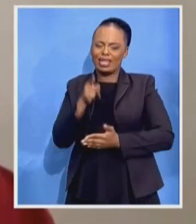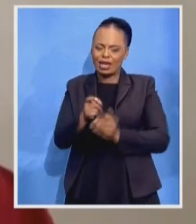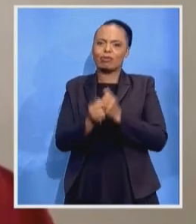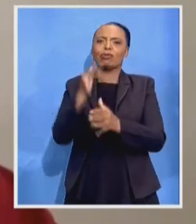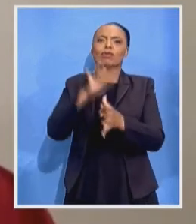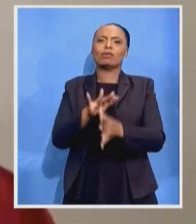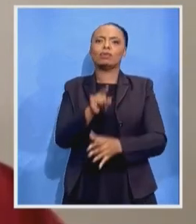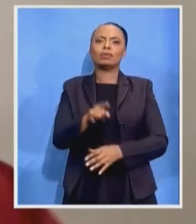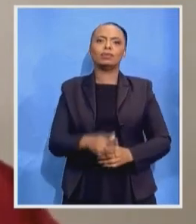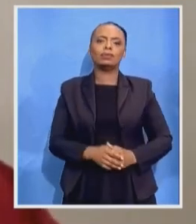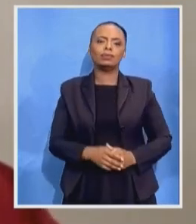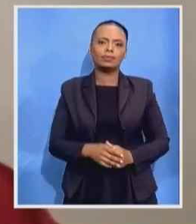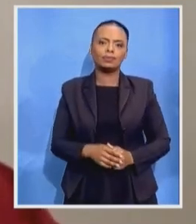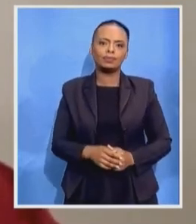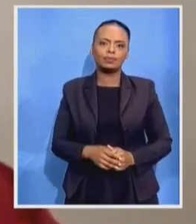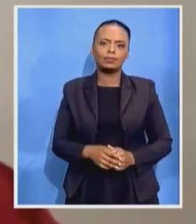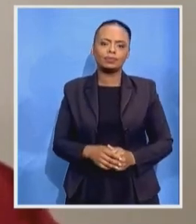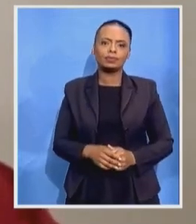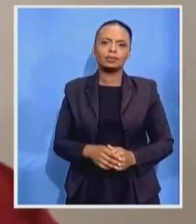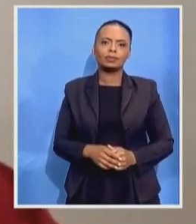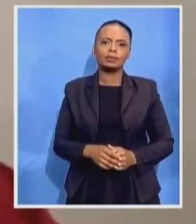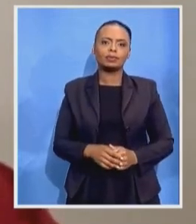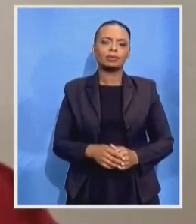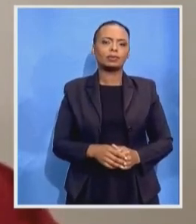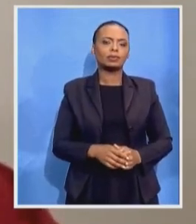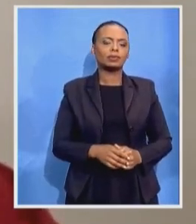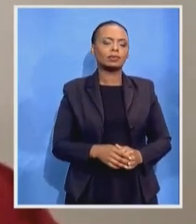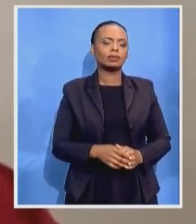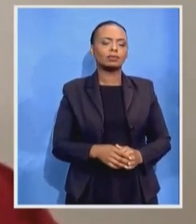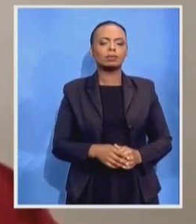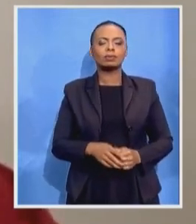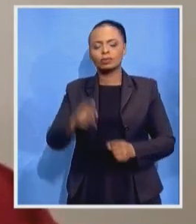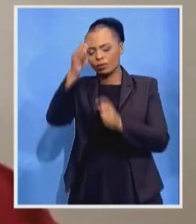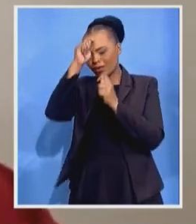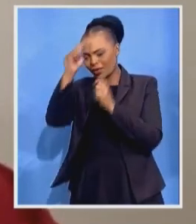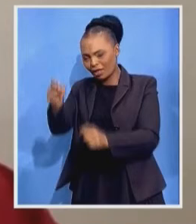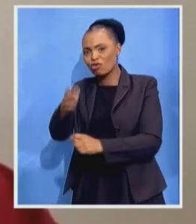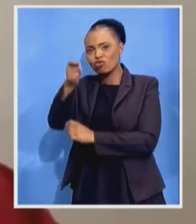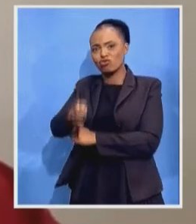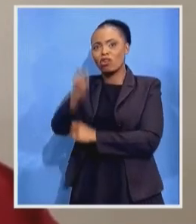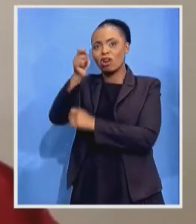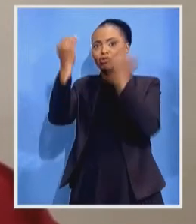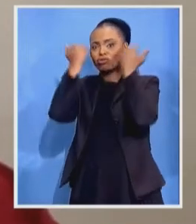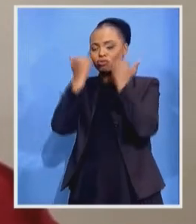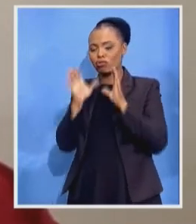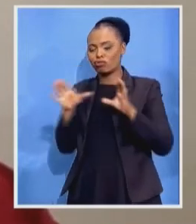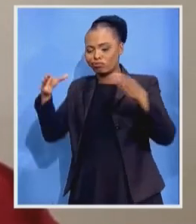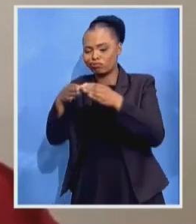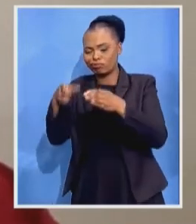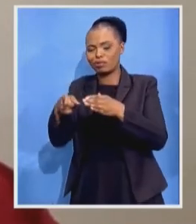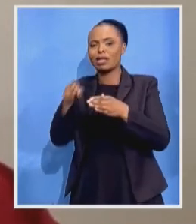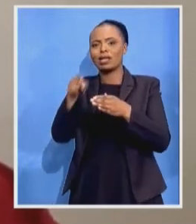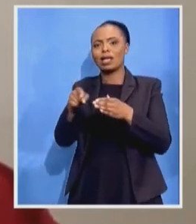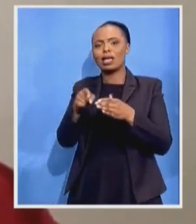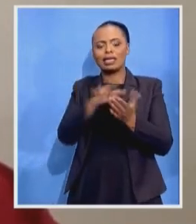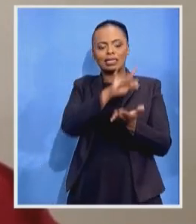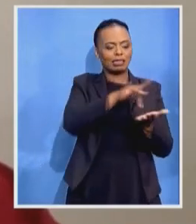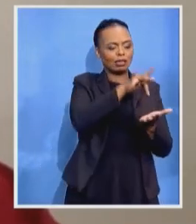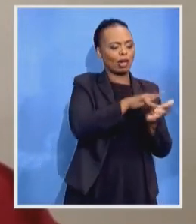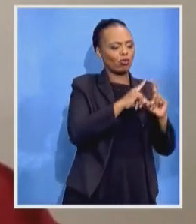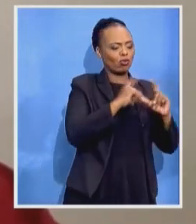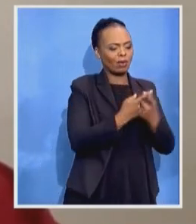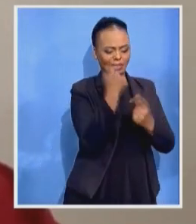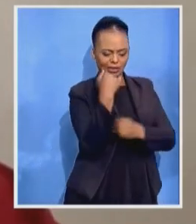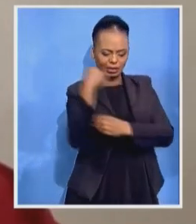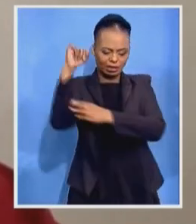While we respect the judiciary and its independence, as we have said, the Central Committee disagrees with the comments of the